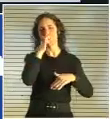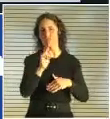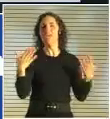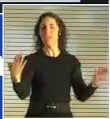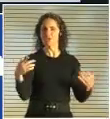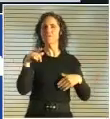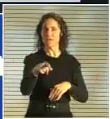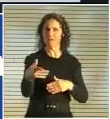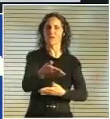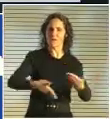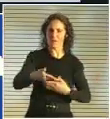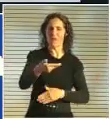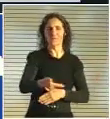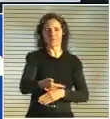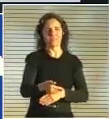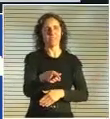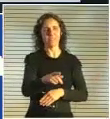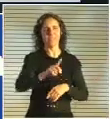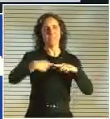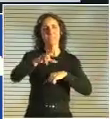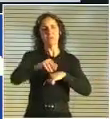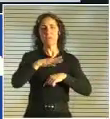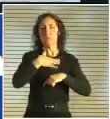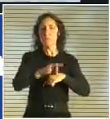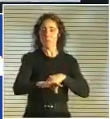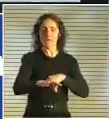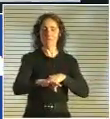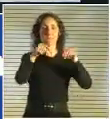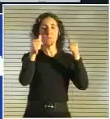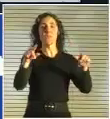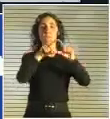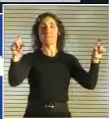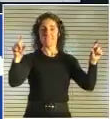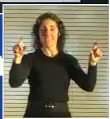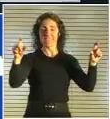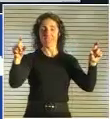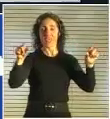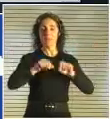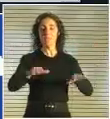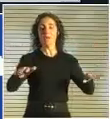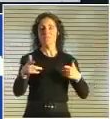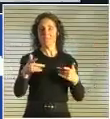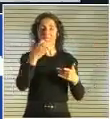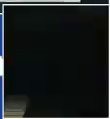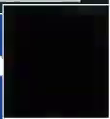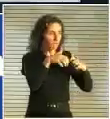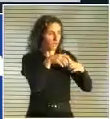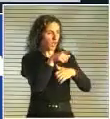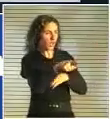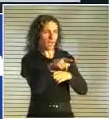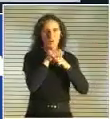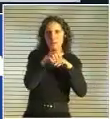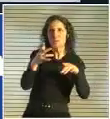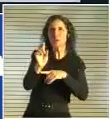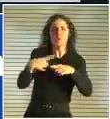business models. If something is working someplace, why not really scale this? And again, increase the size of the pie, working together to really